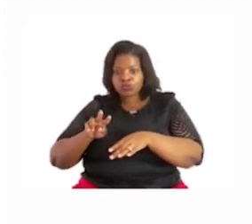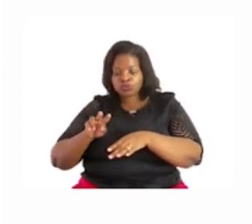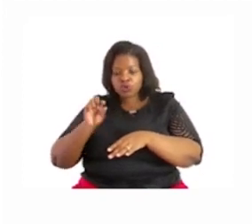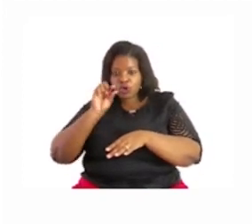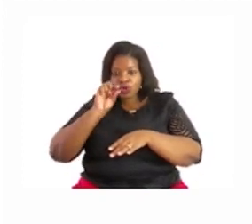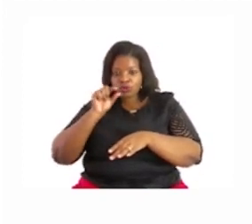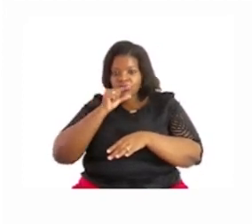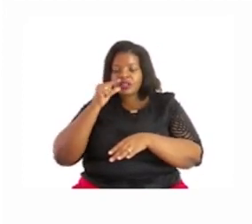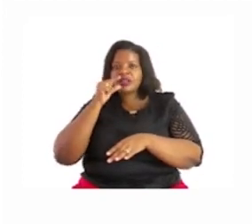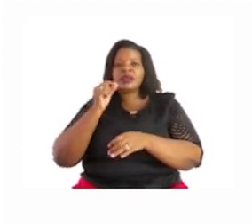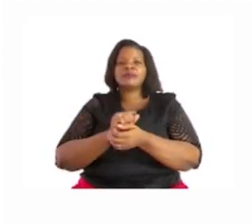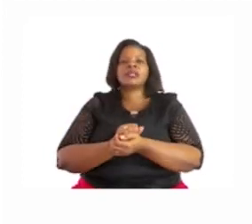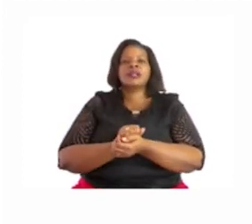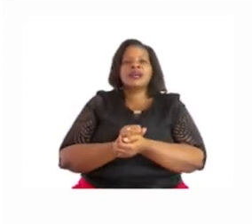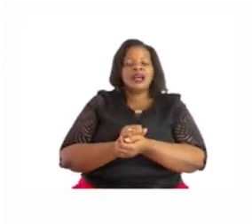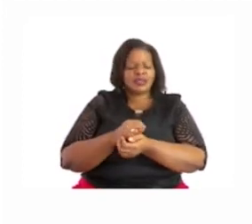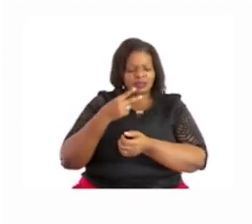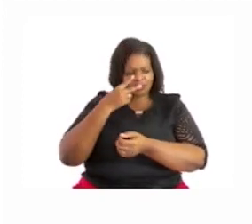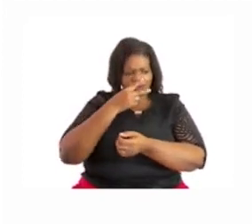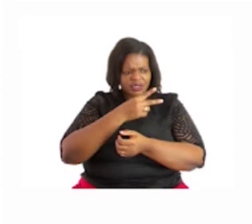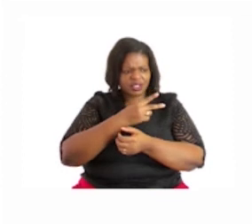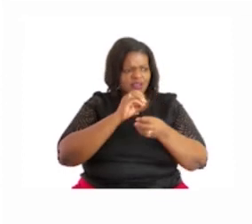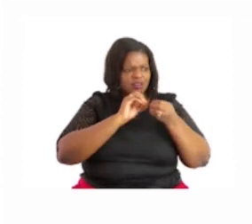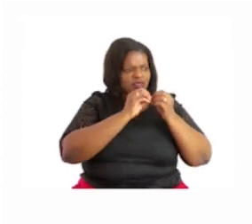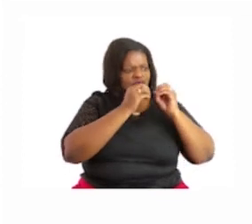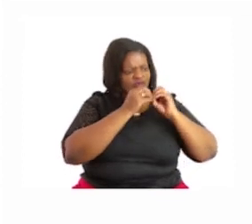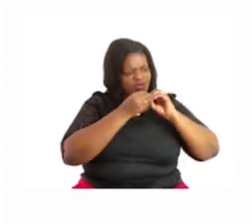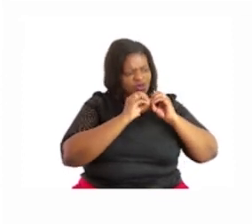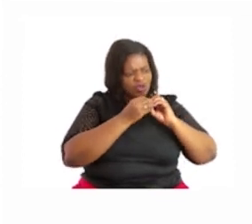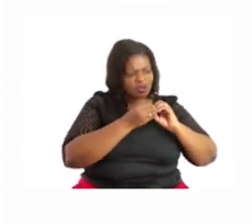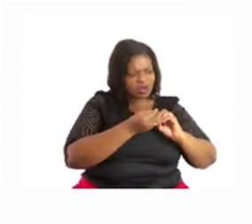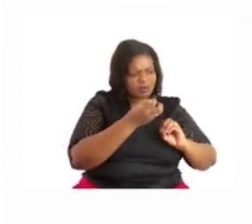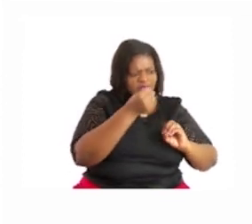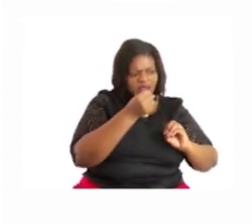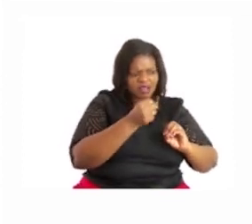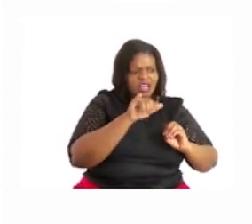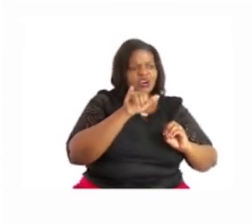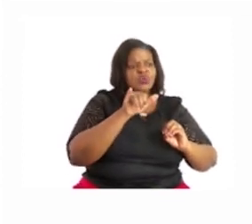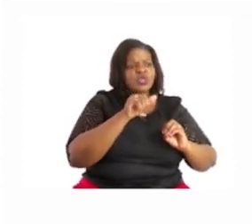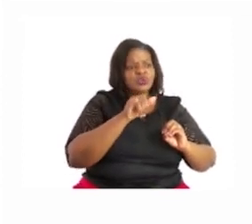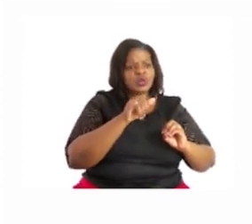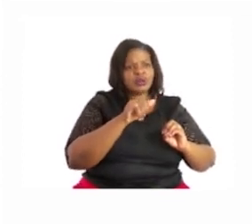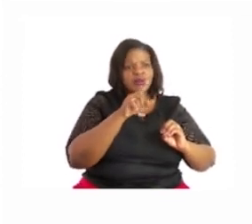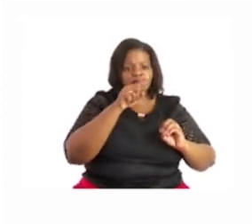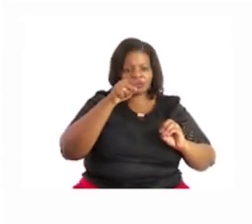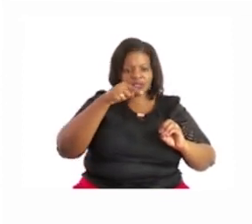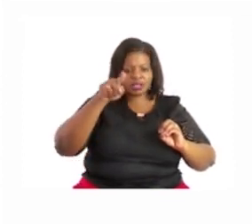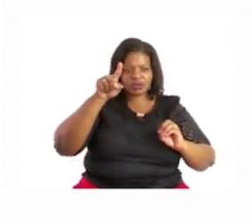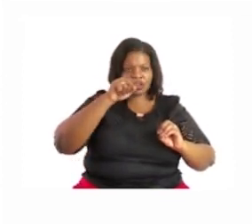at the digits or the numbers to see which one correspond with